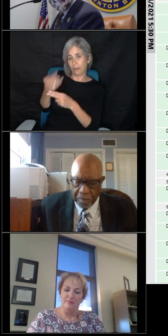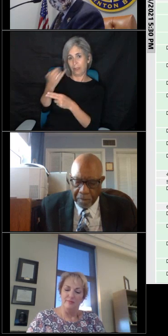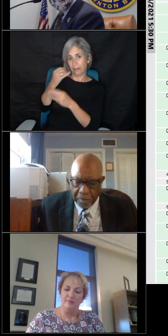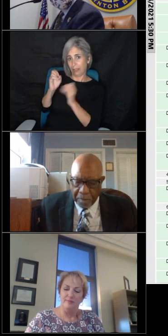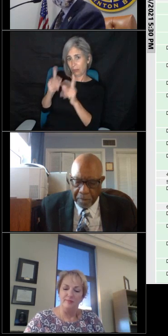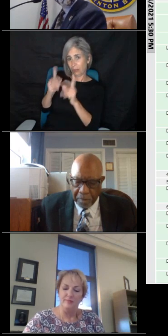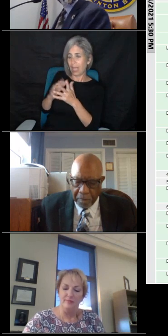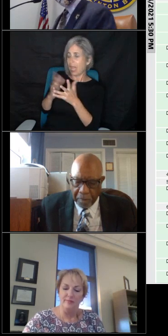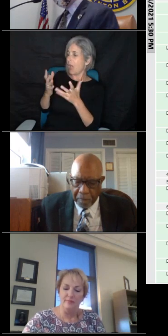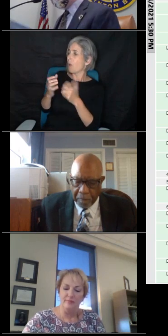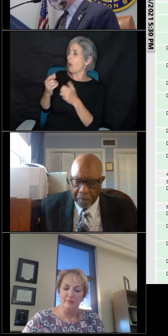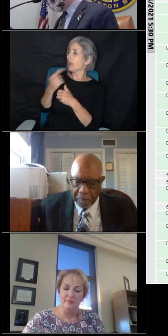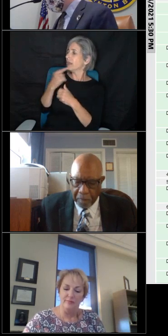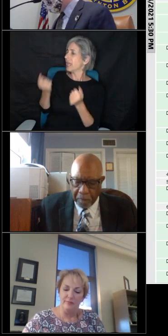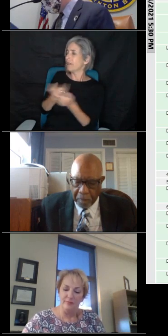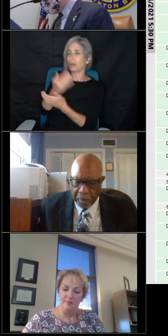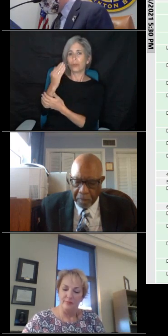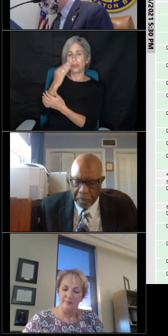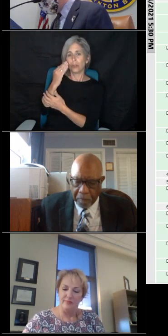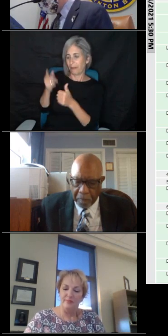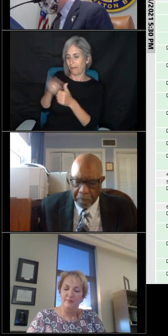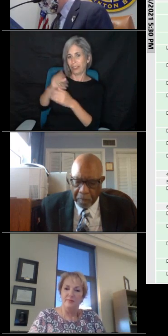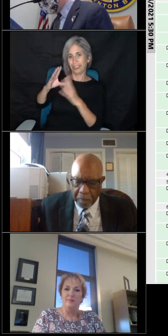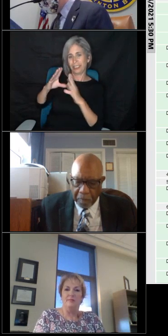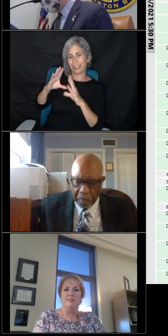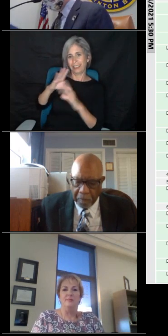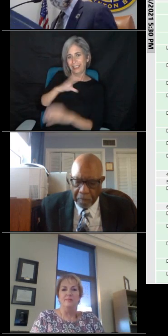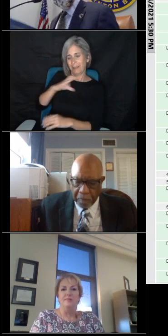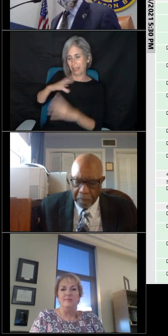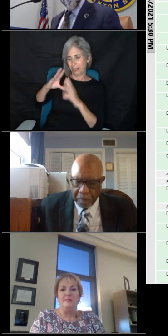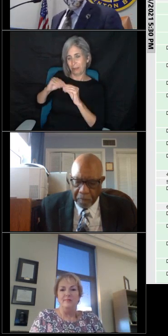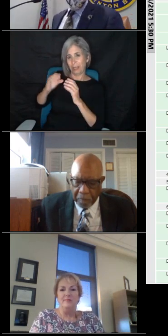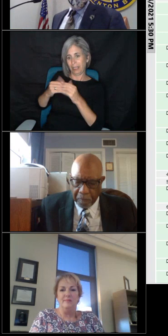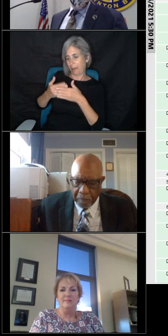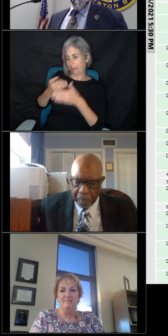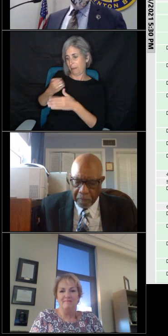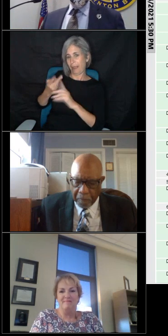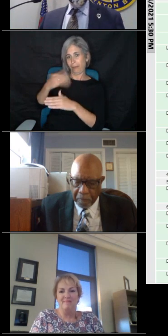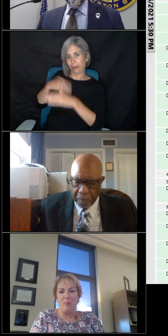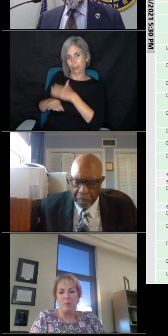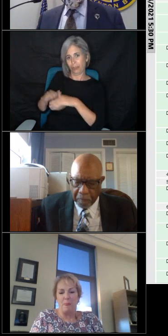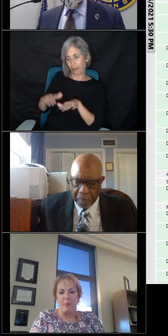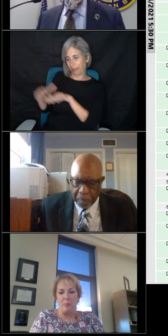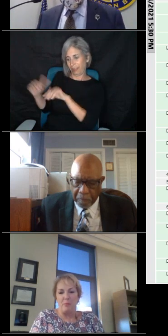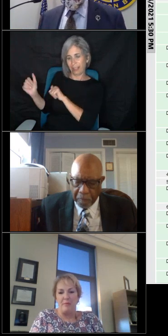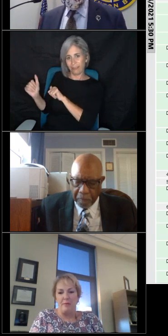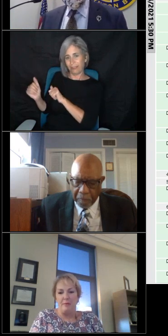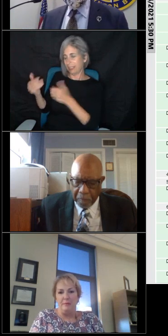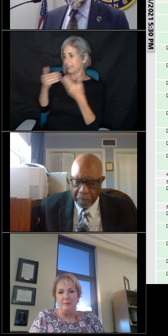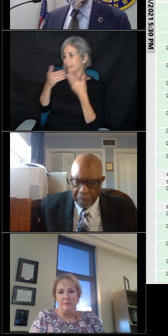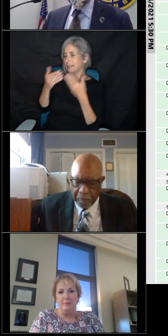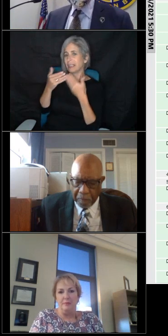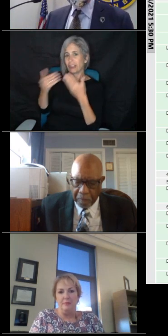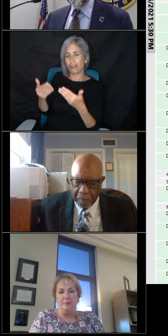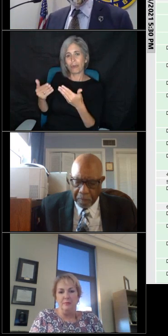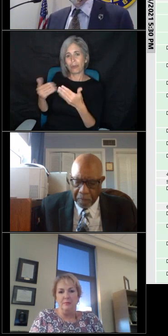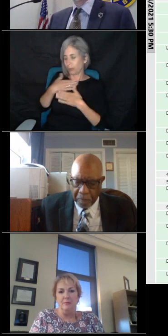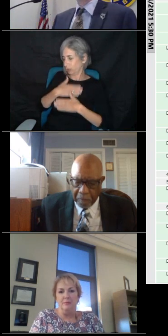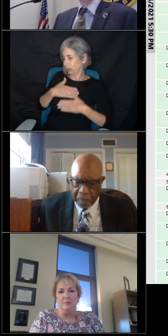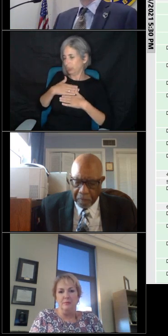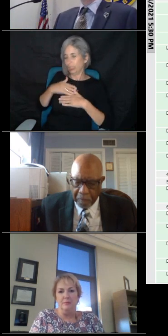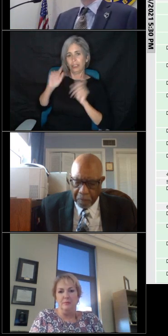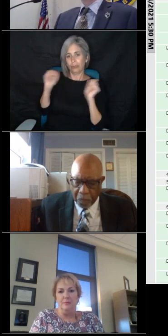just want to, as everyone knows, this is my first commission meeting returning from maternity leave. And I just want to especially thank and extend appreciation